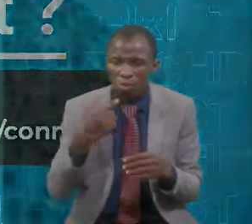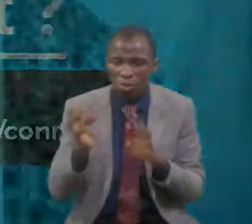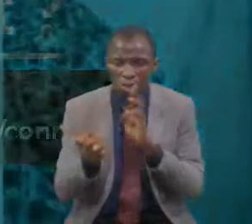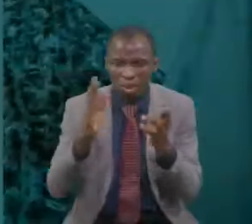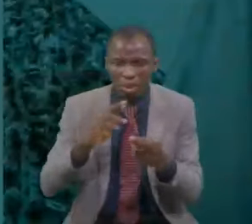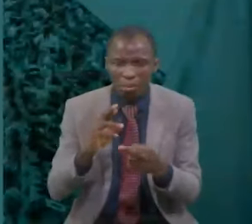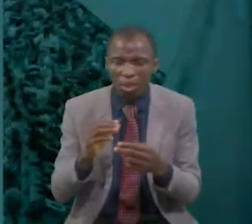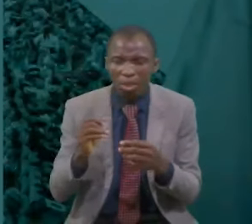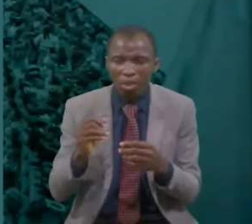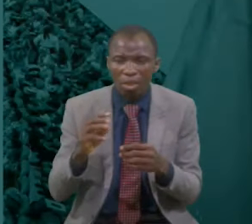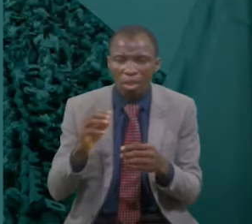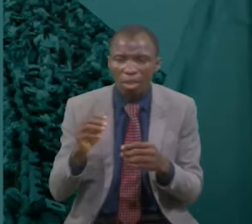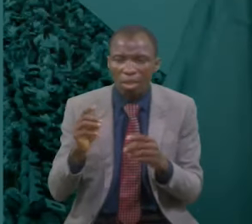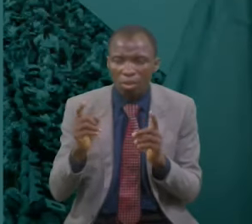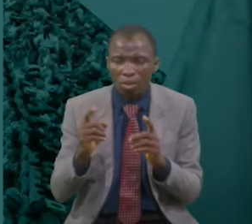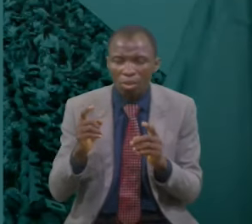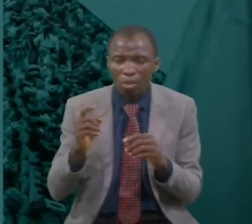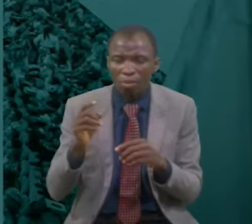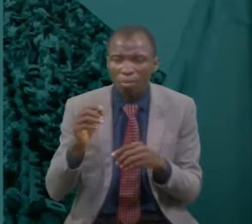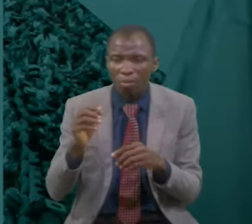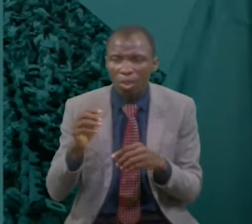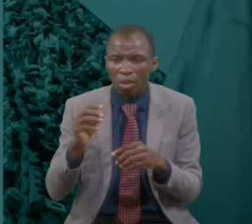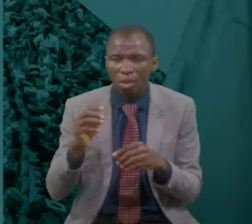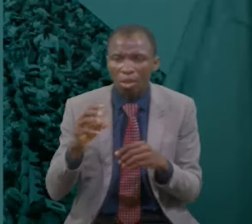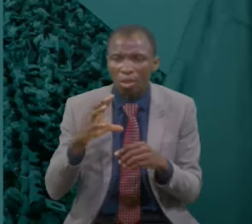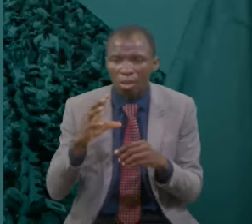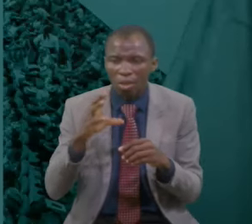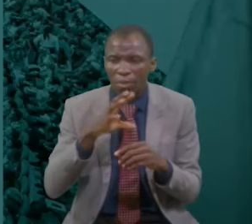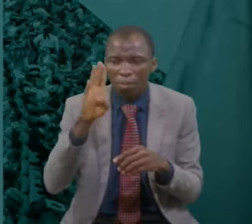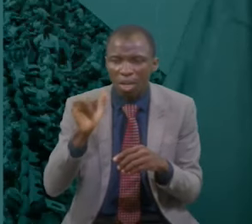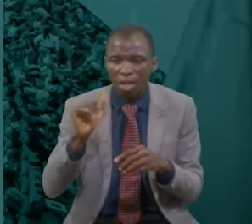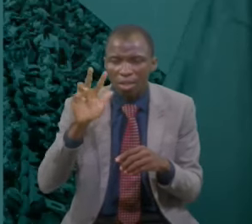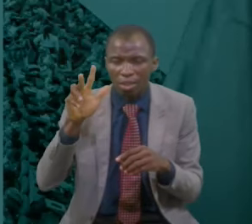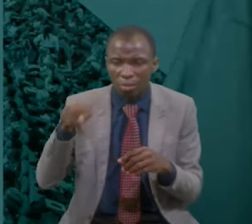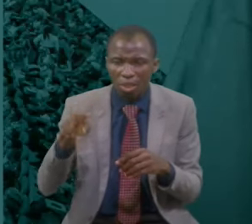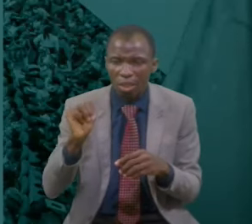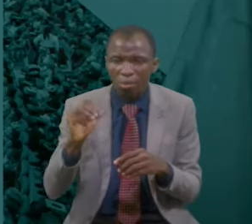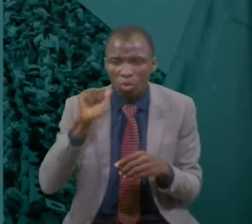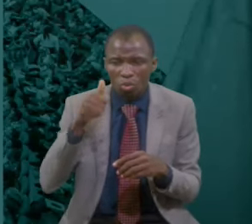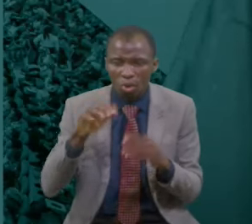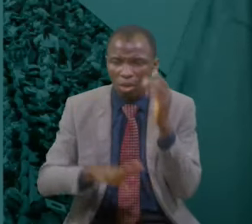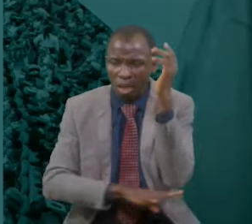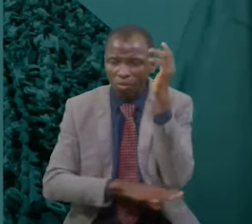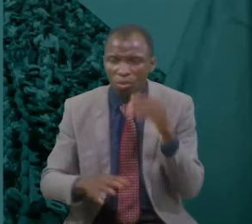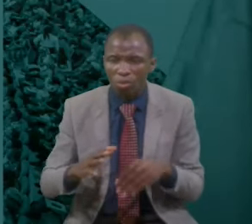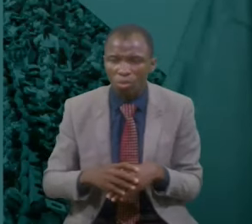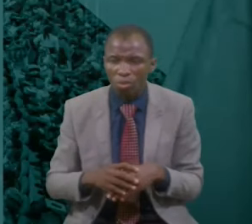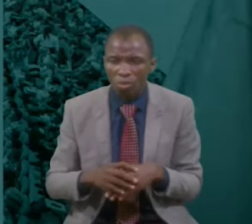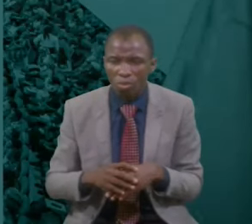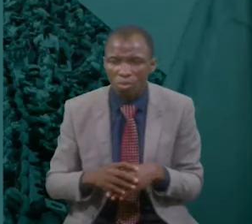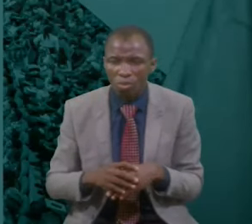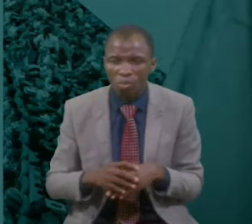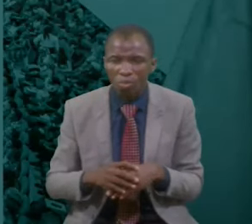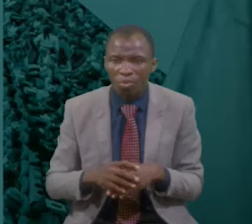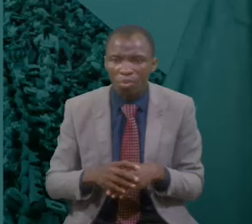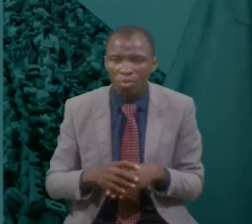3 p.m. Nigerian time. The venue will be, there's a hall up there, just by my right hand side there.